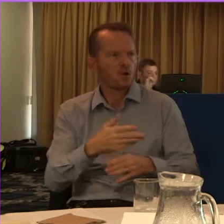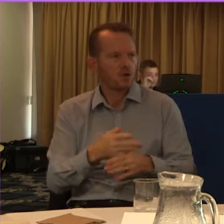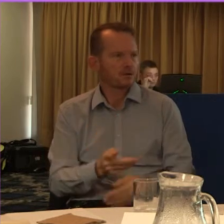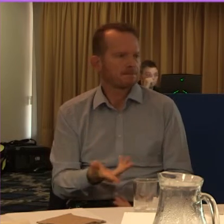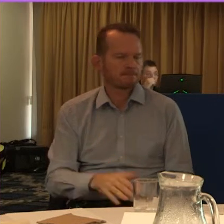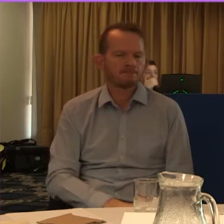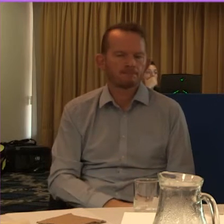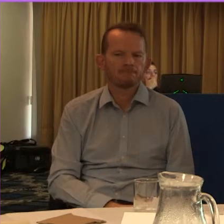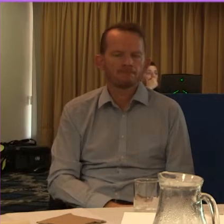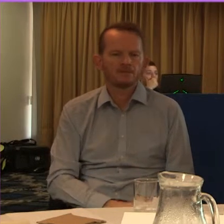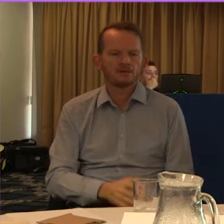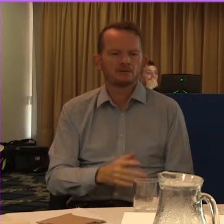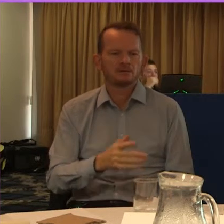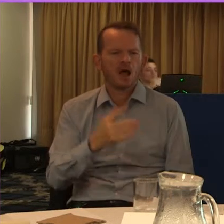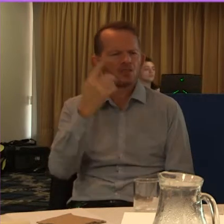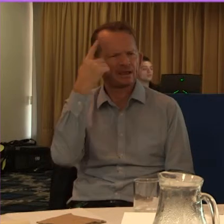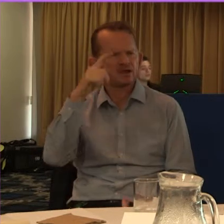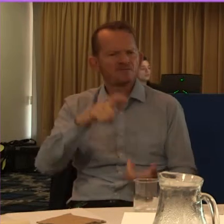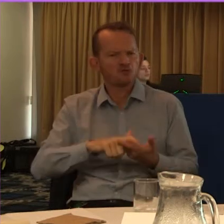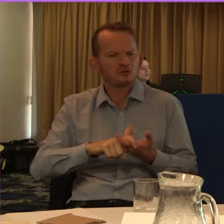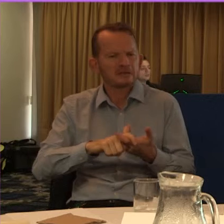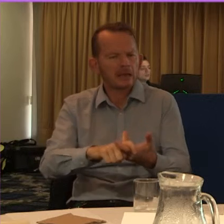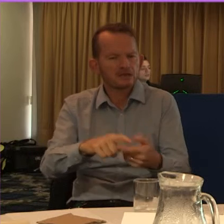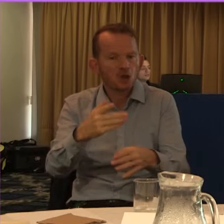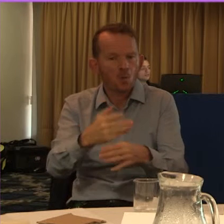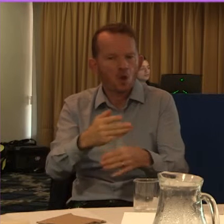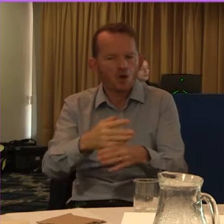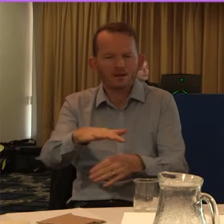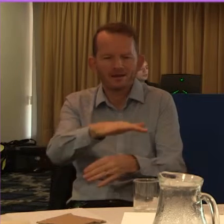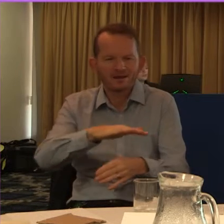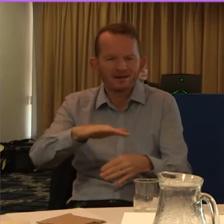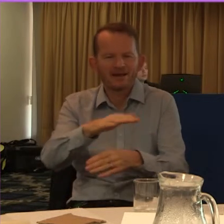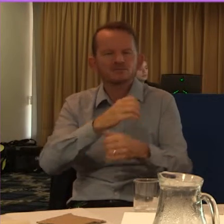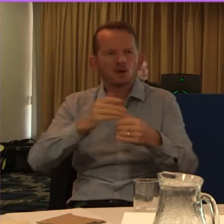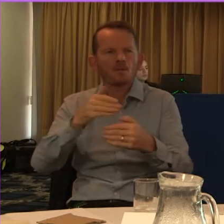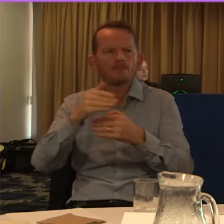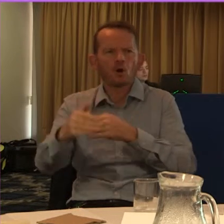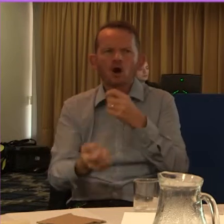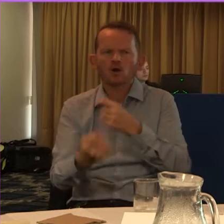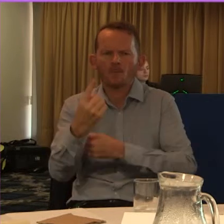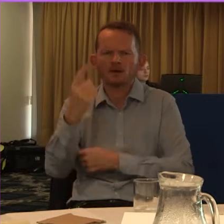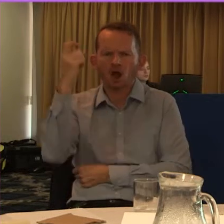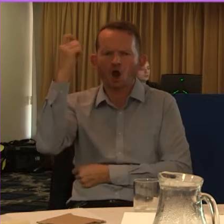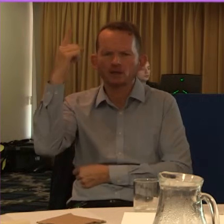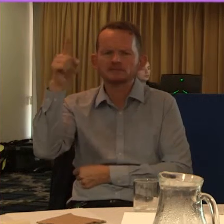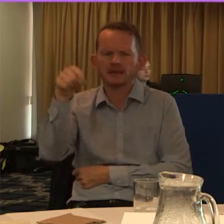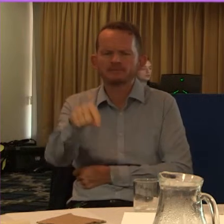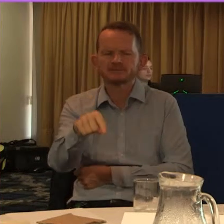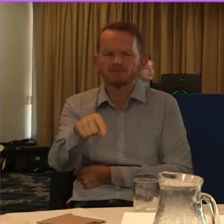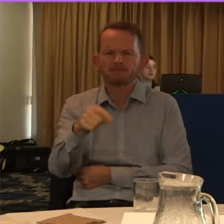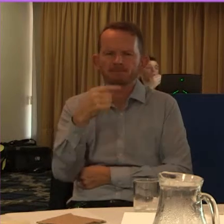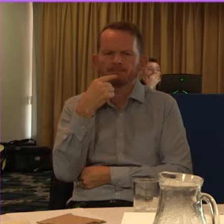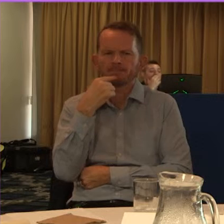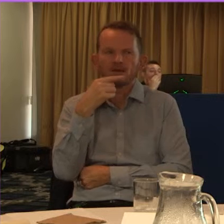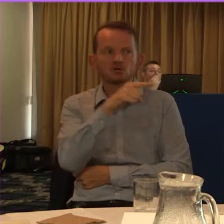work. But thinking about resilience in the workplace, where it's perhaps become a more common concept,